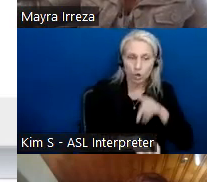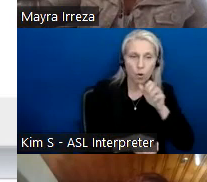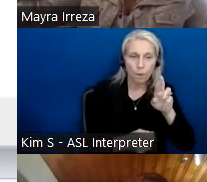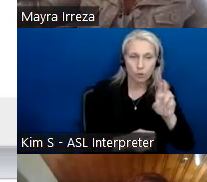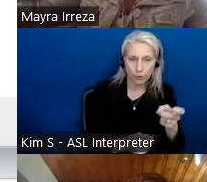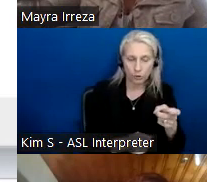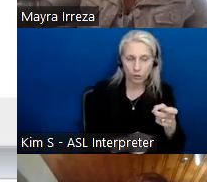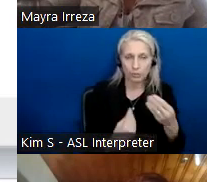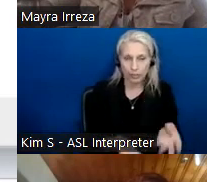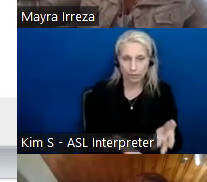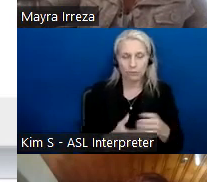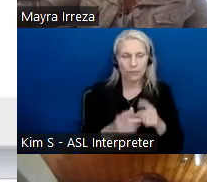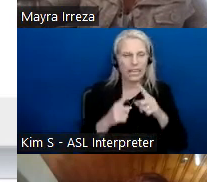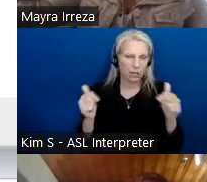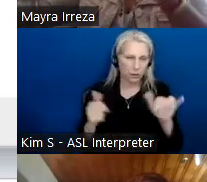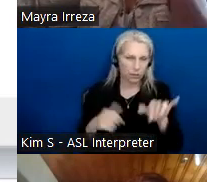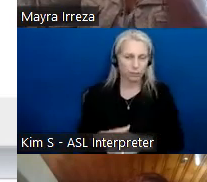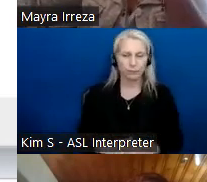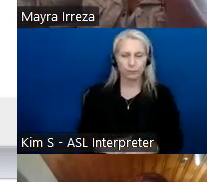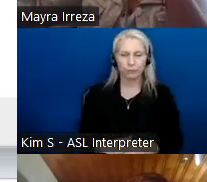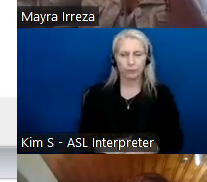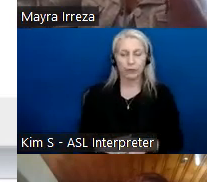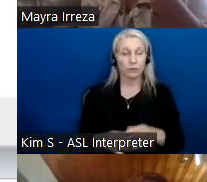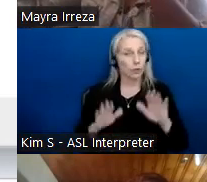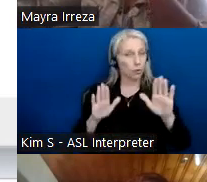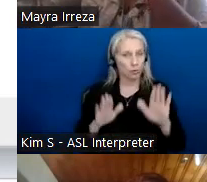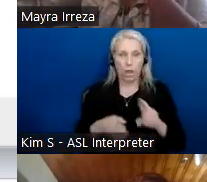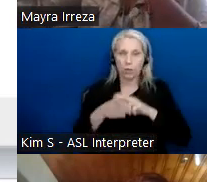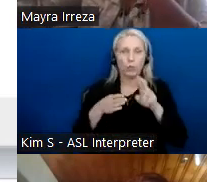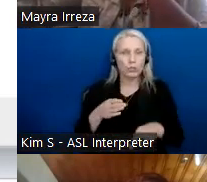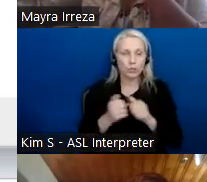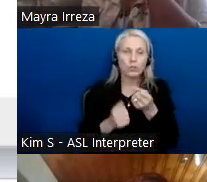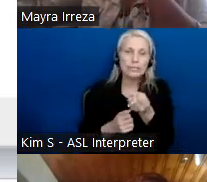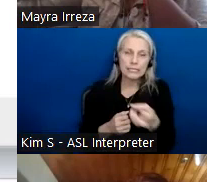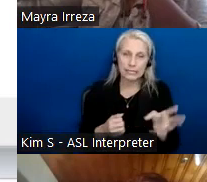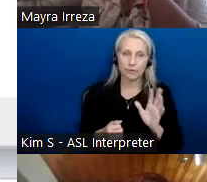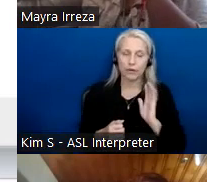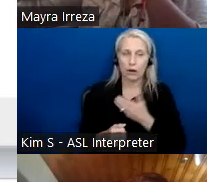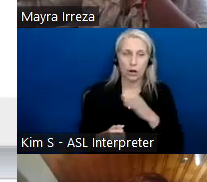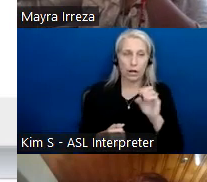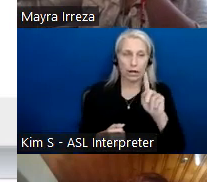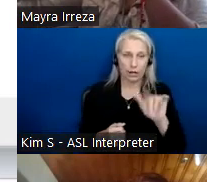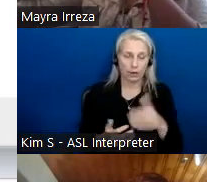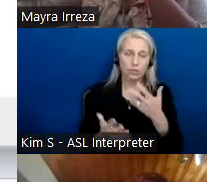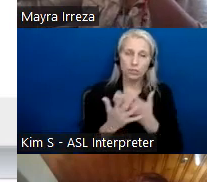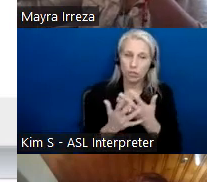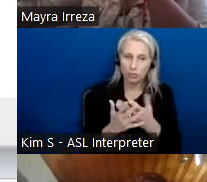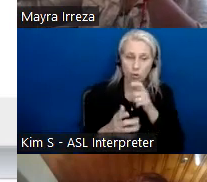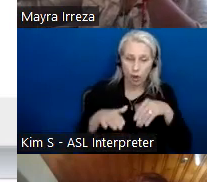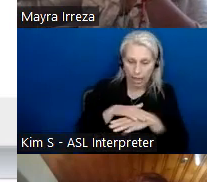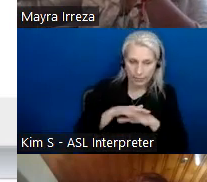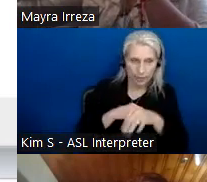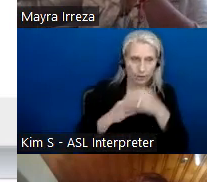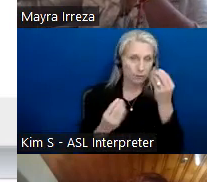etc. So we have found great results with several of our county jail facilities accessing this